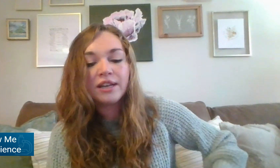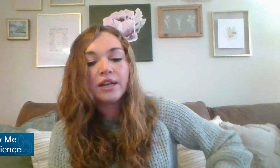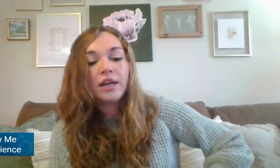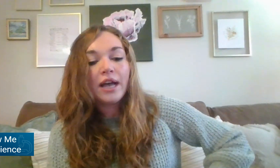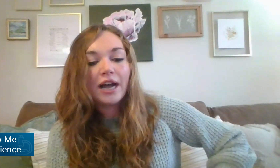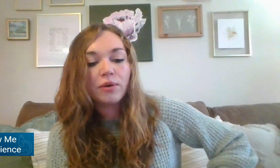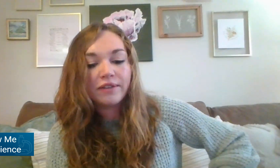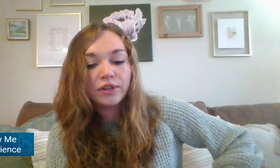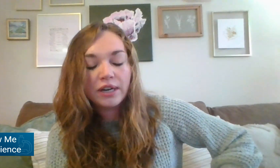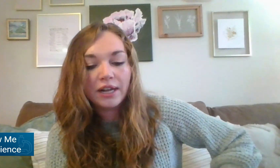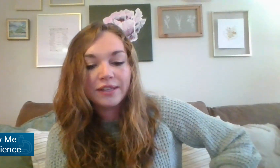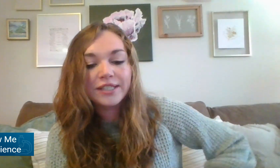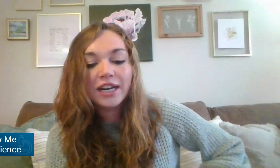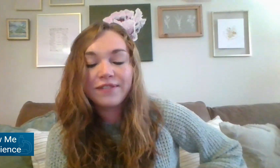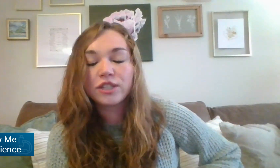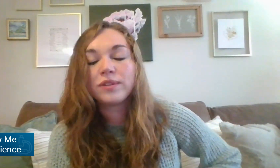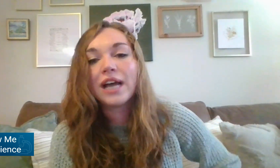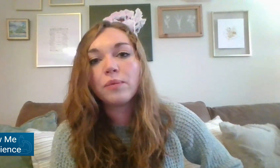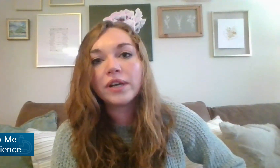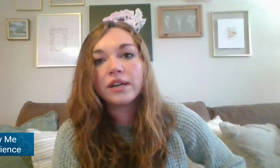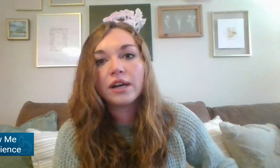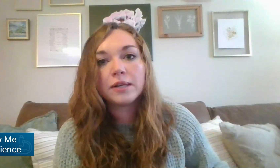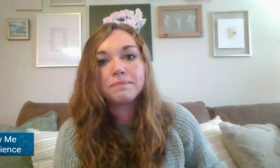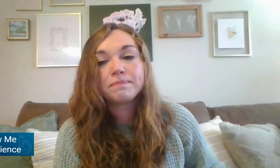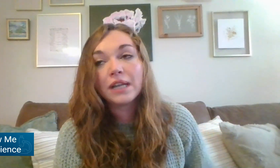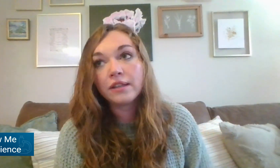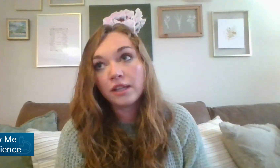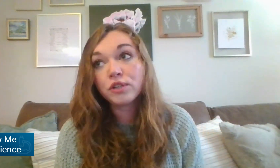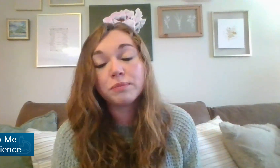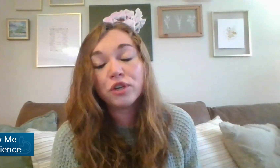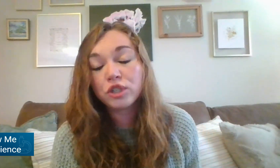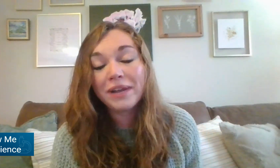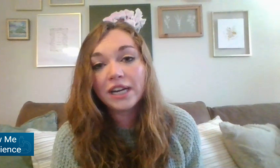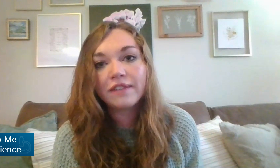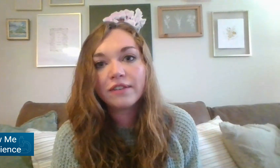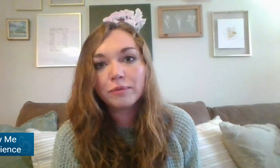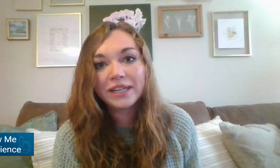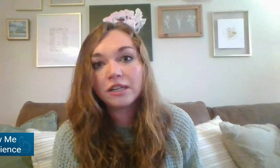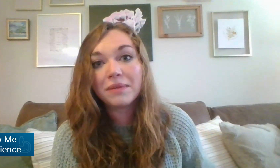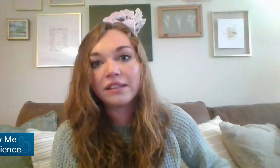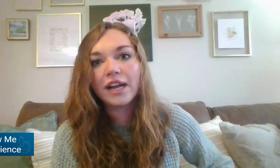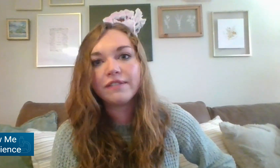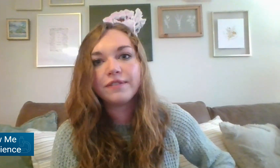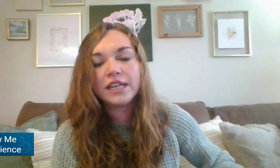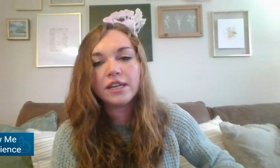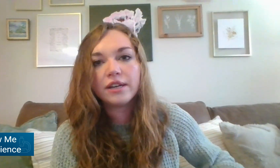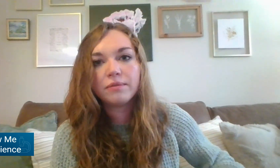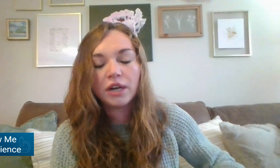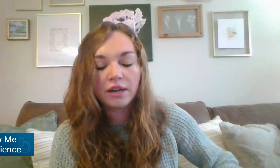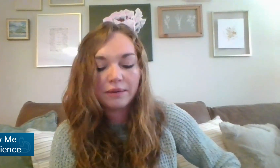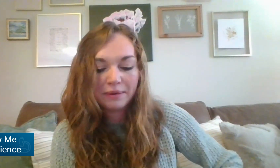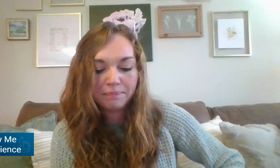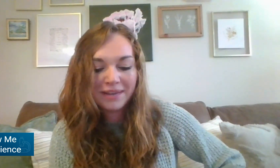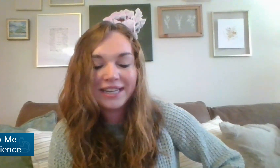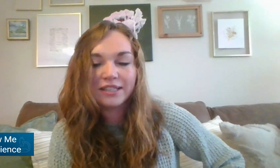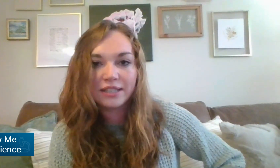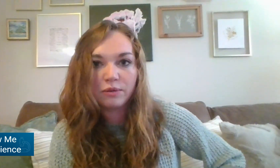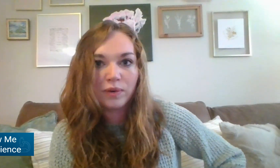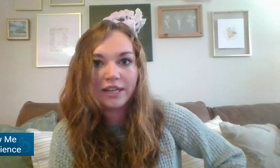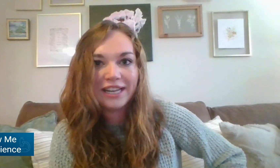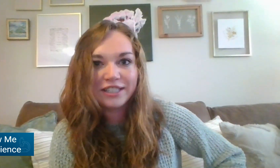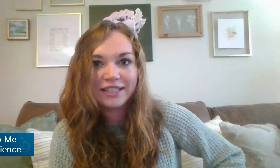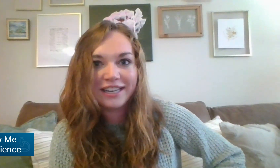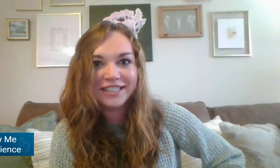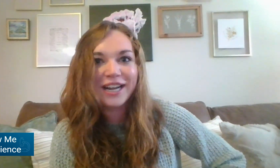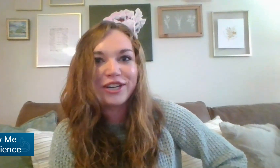your body. However, the side effects with that one, that was the most pain I've ever been in my life. The